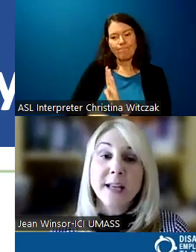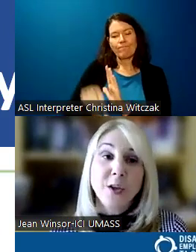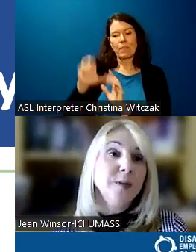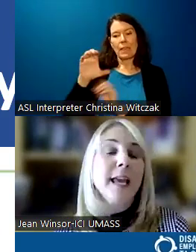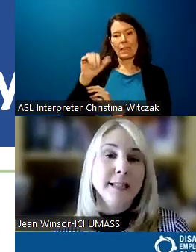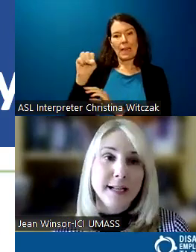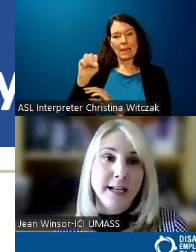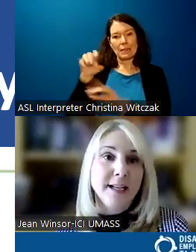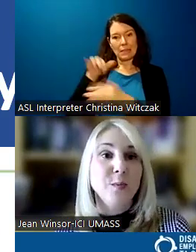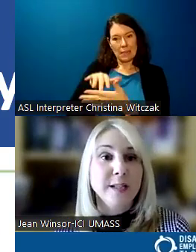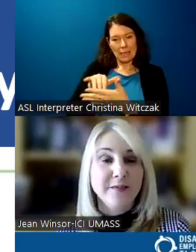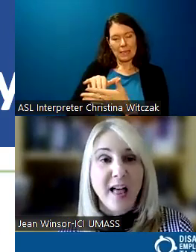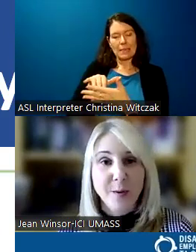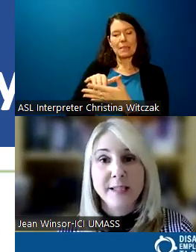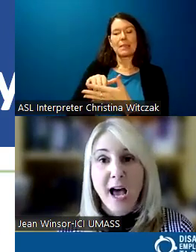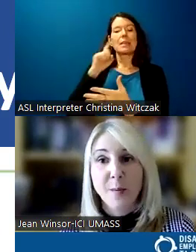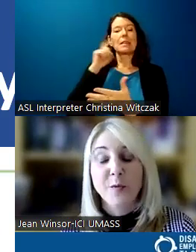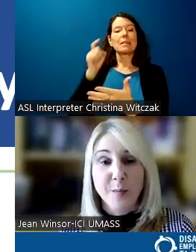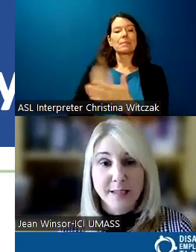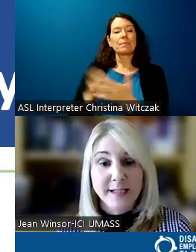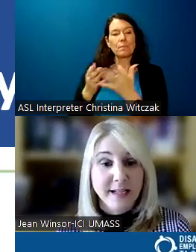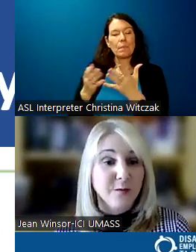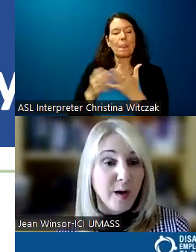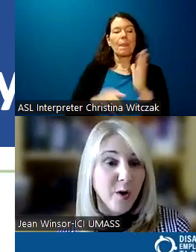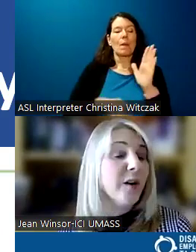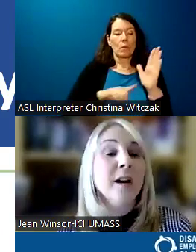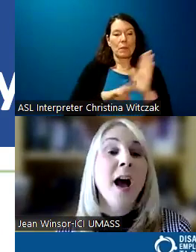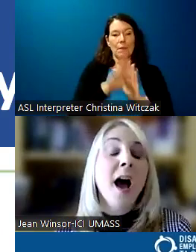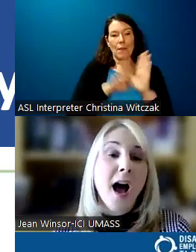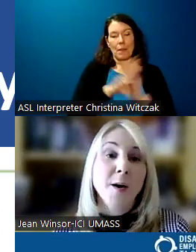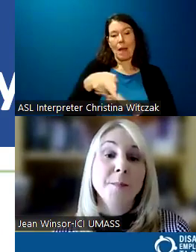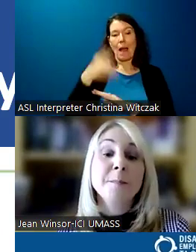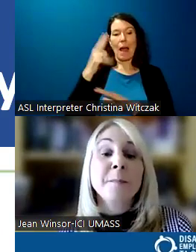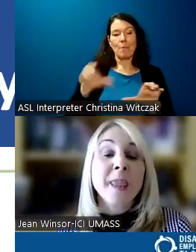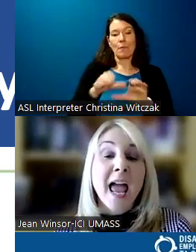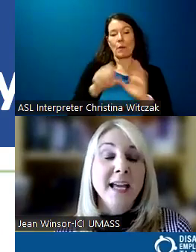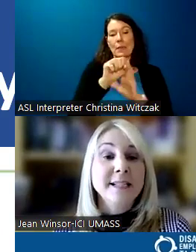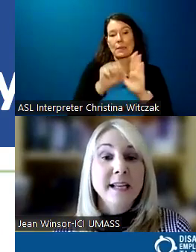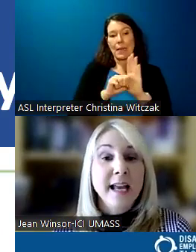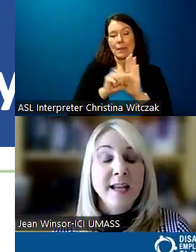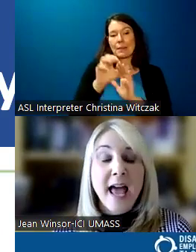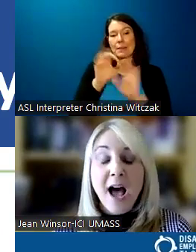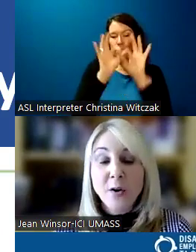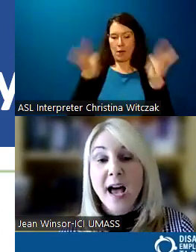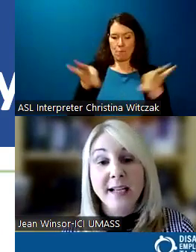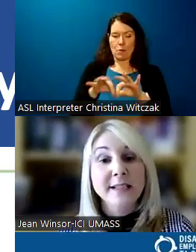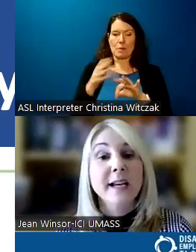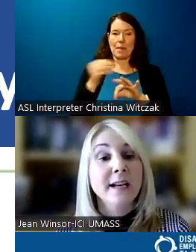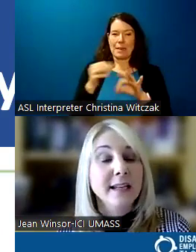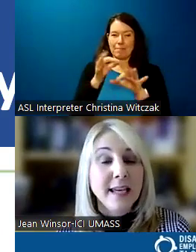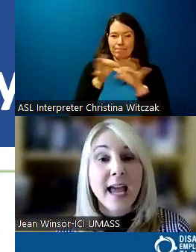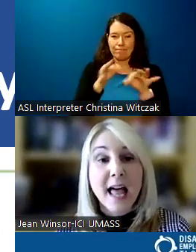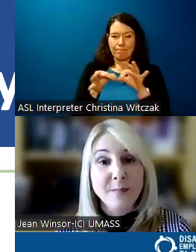Based on those case studies, we developed the Higher Performing States Framework, and it